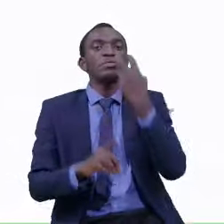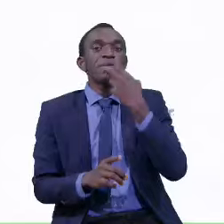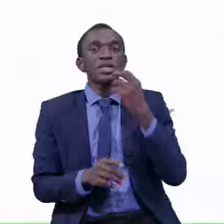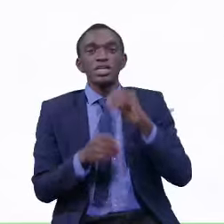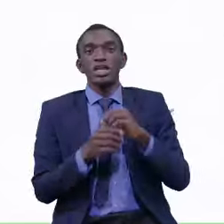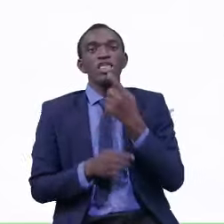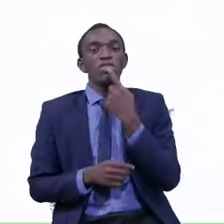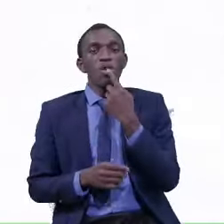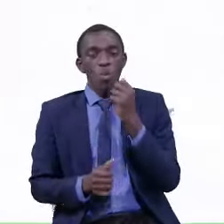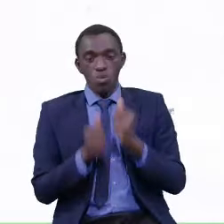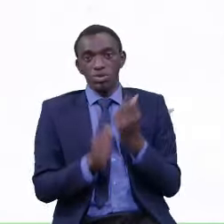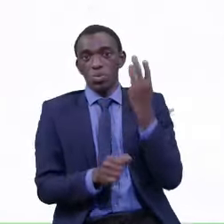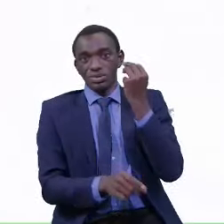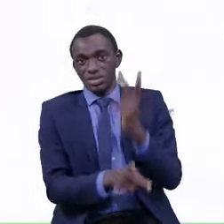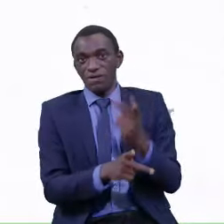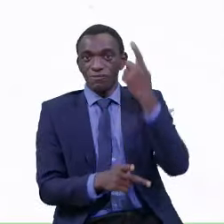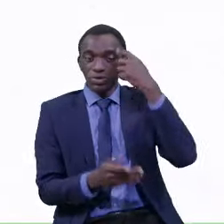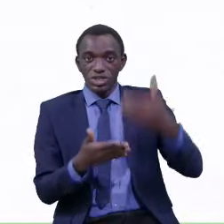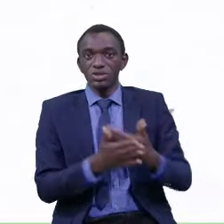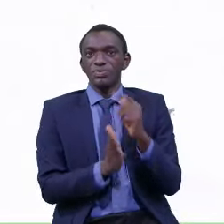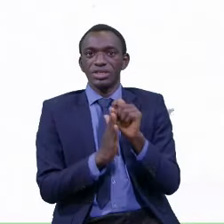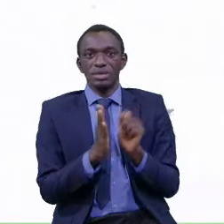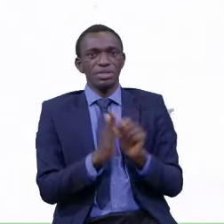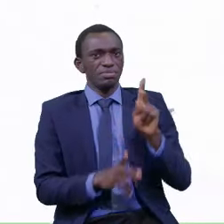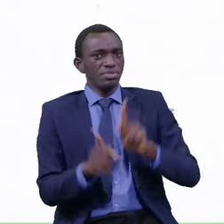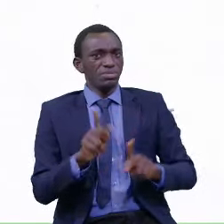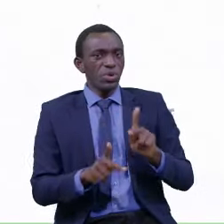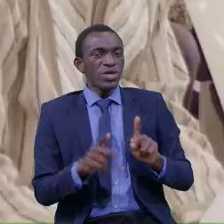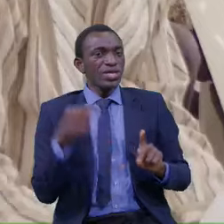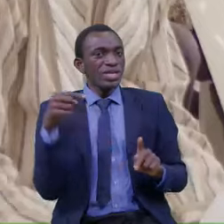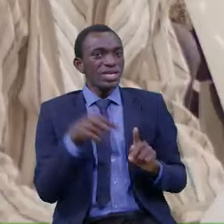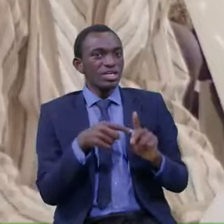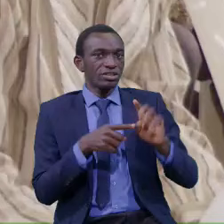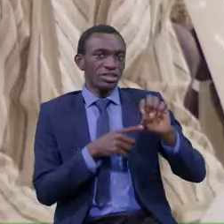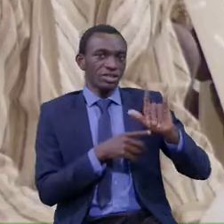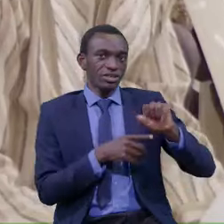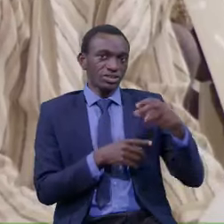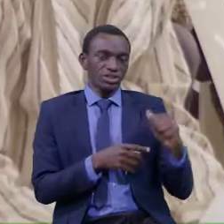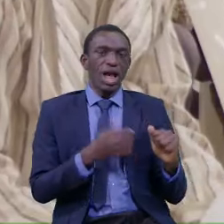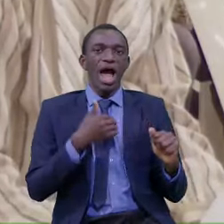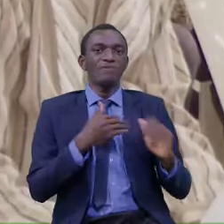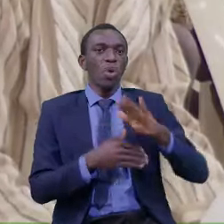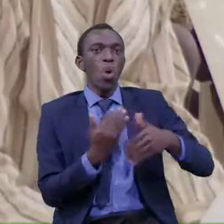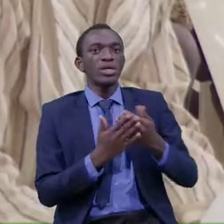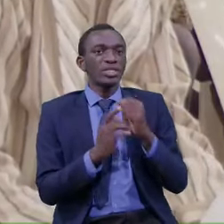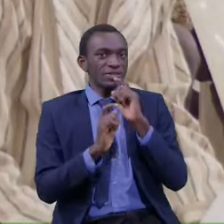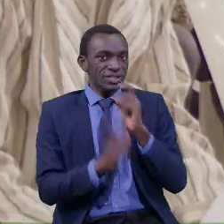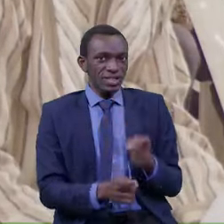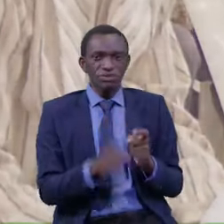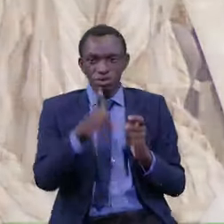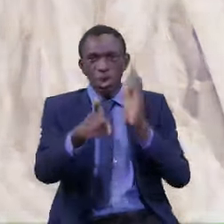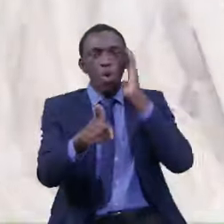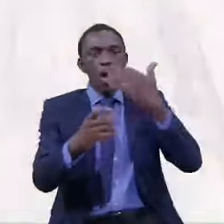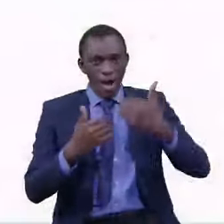Testament people, if he could have, you will have. Amen. after all, is